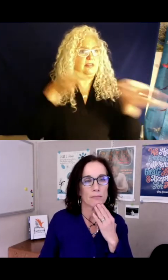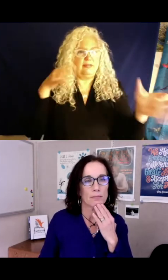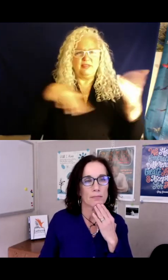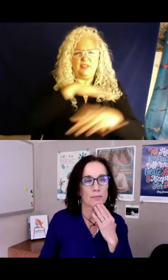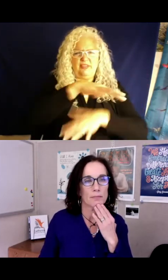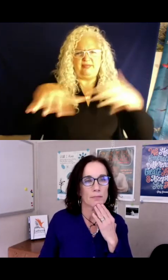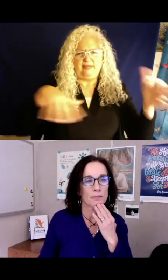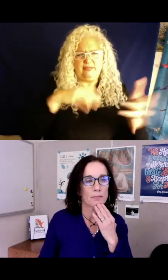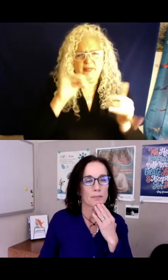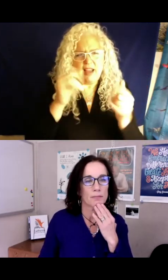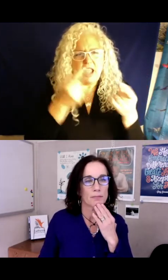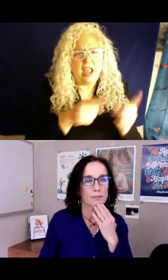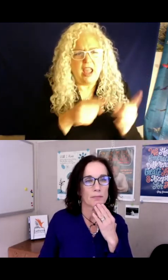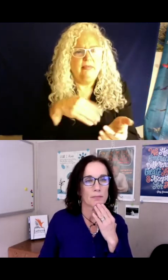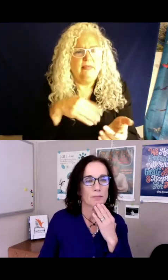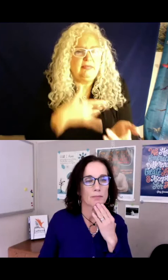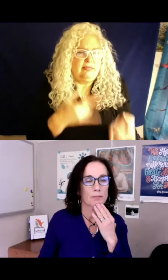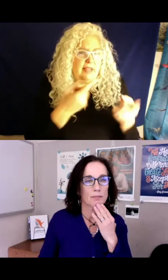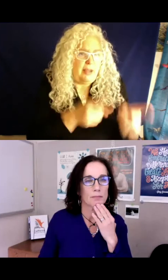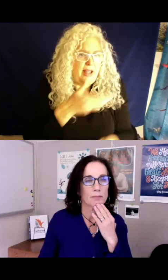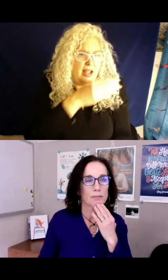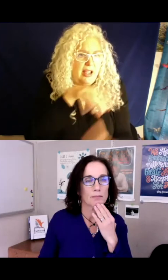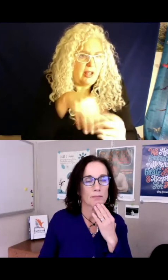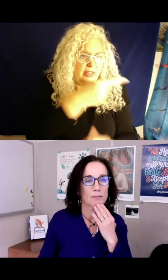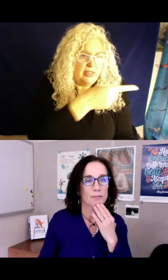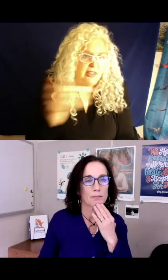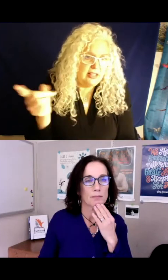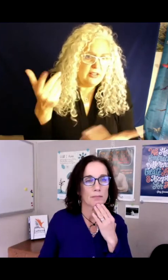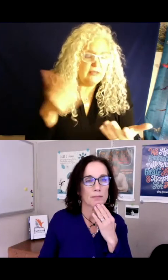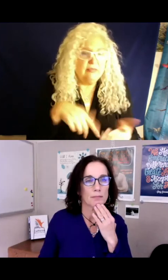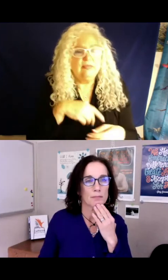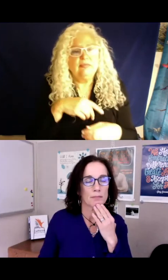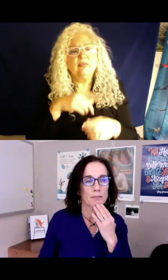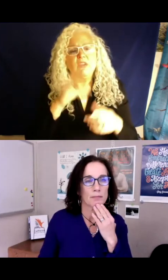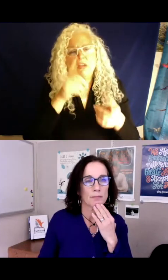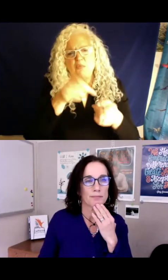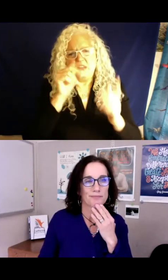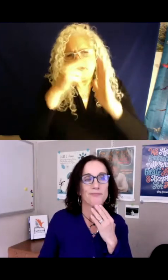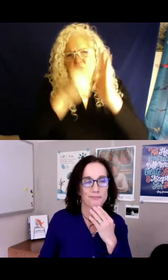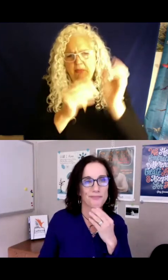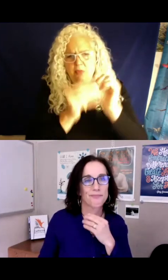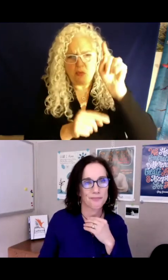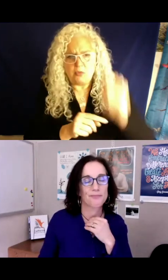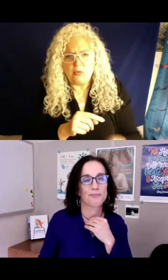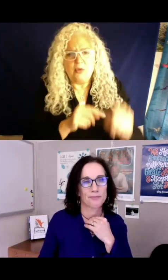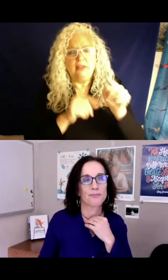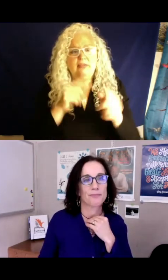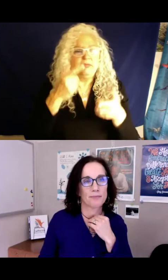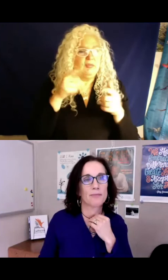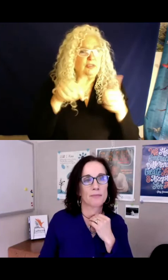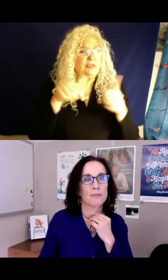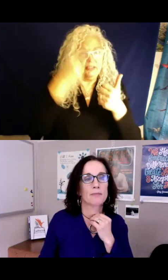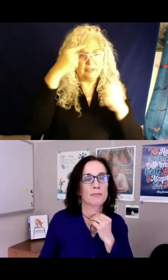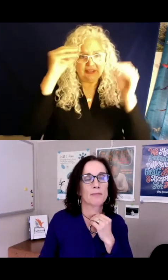grade, it gets very confusing, and that does happen out there at some schools. And